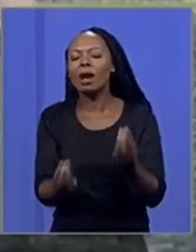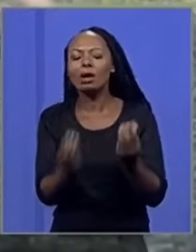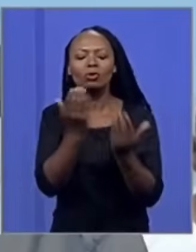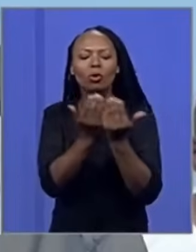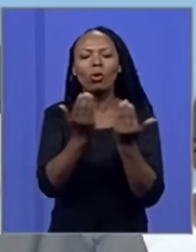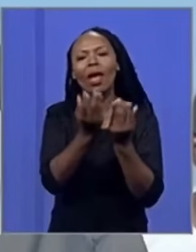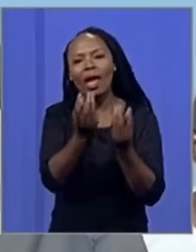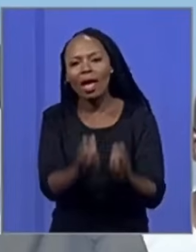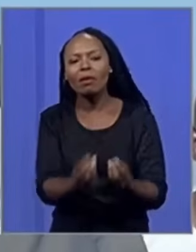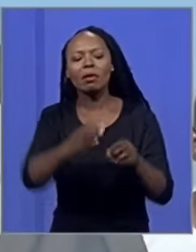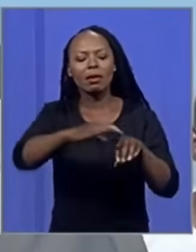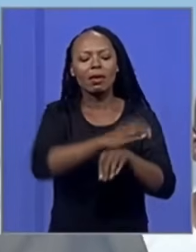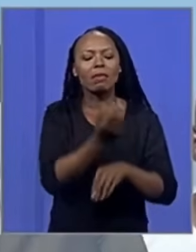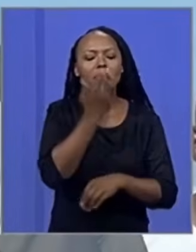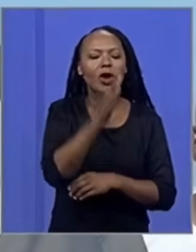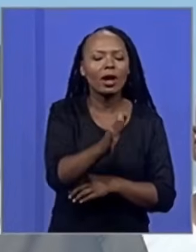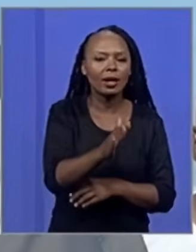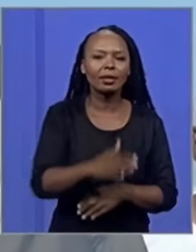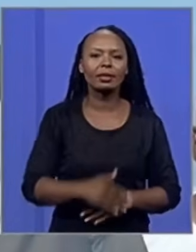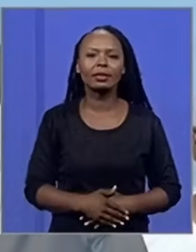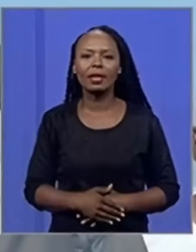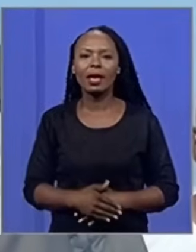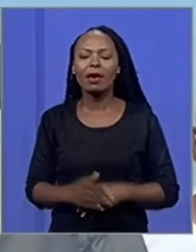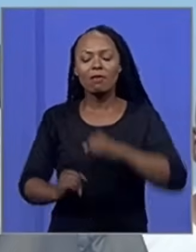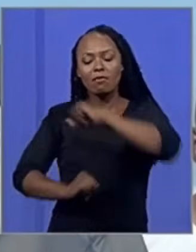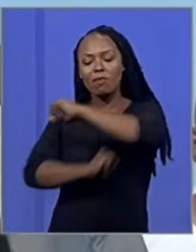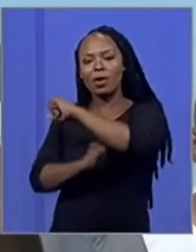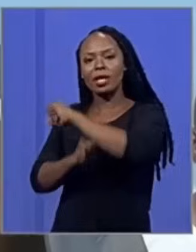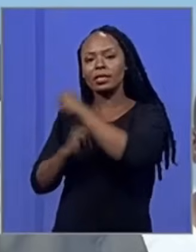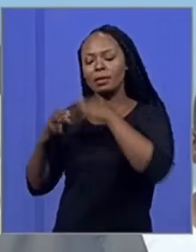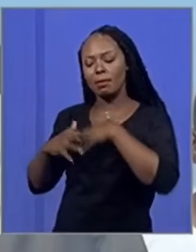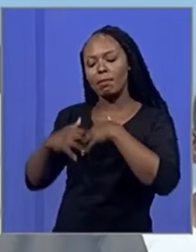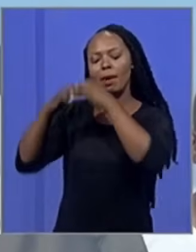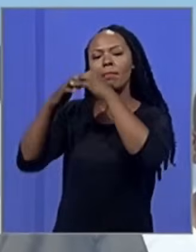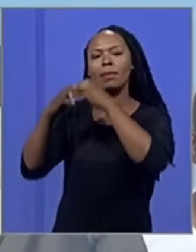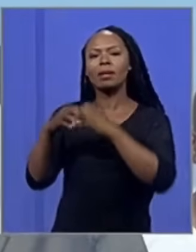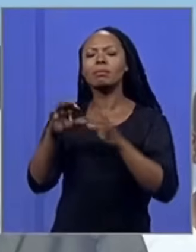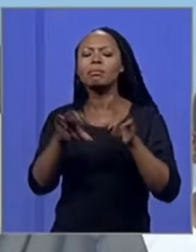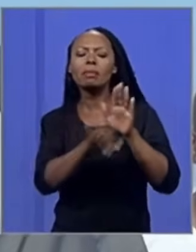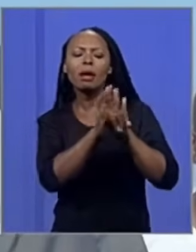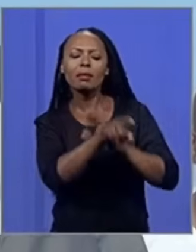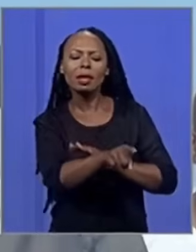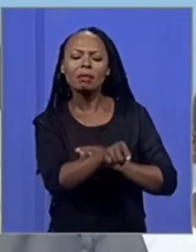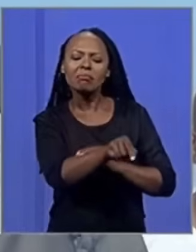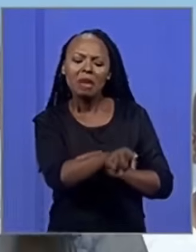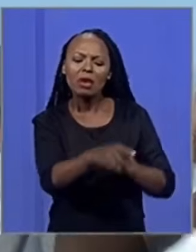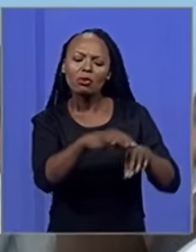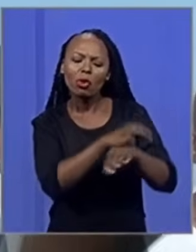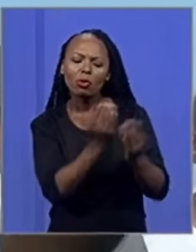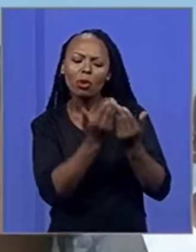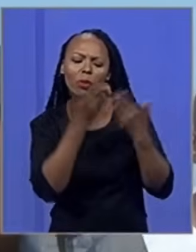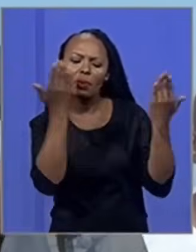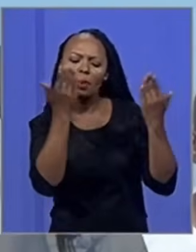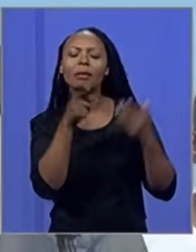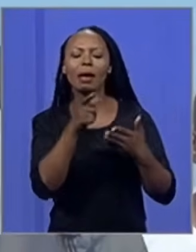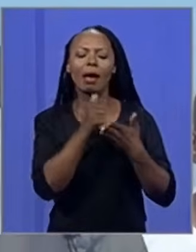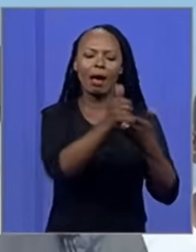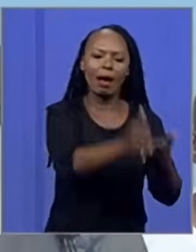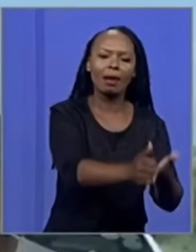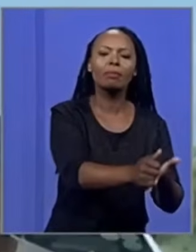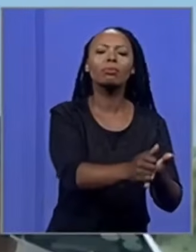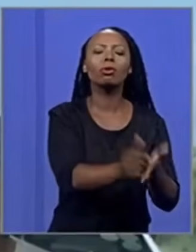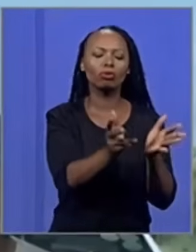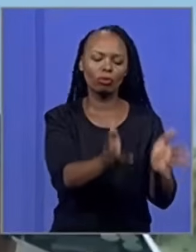like foundation e ke le gore e tlhokomela bana ba lapa mo motseng mo ba ene gore ba tlhoka pila ya bona so yeah ke ratile kgang ya ba dirang teng lena ya ke